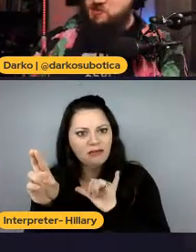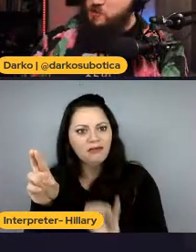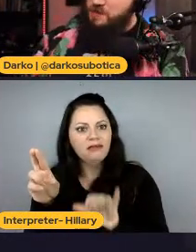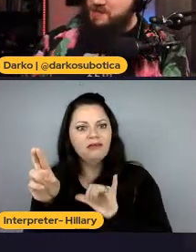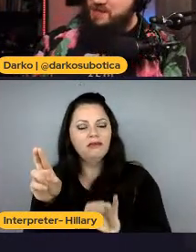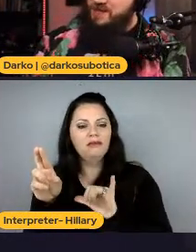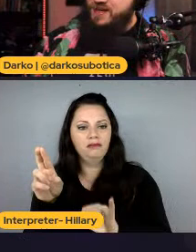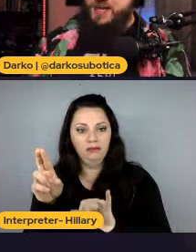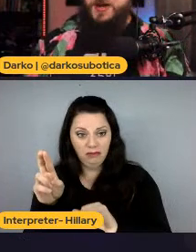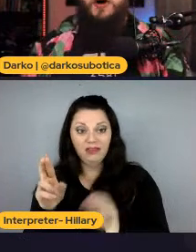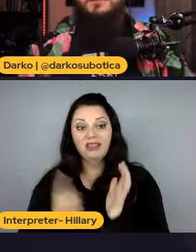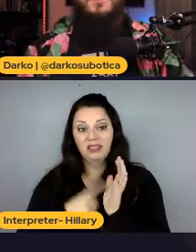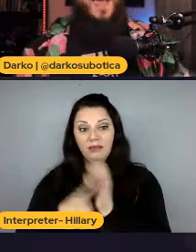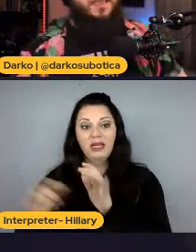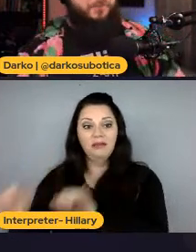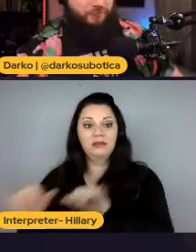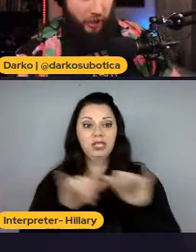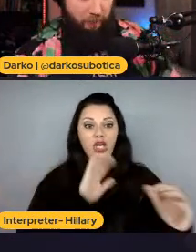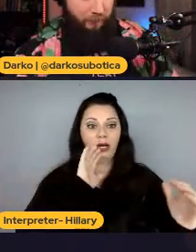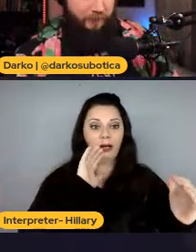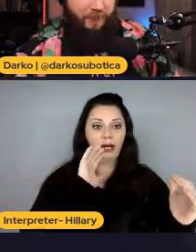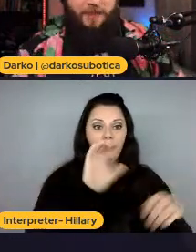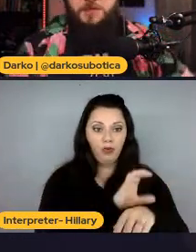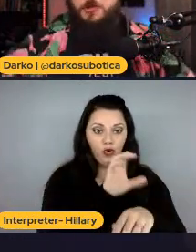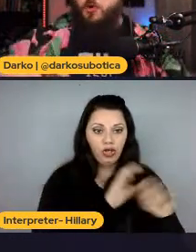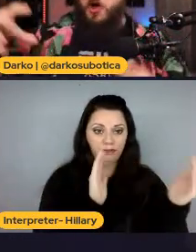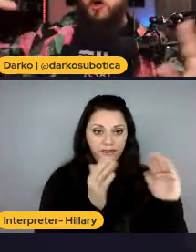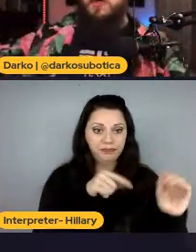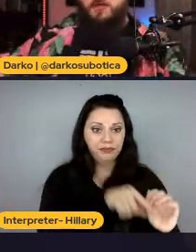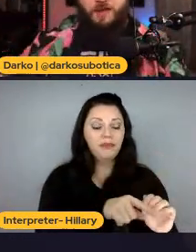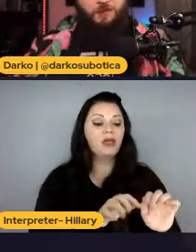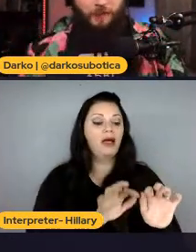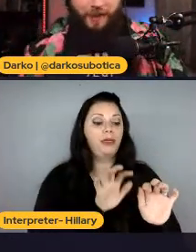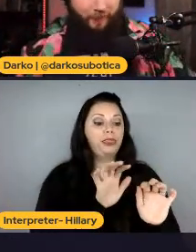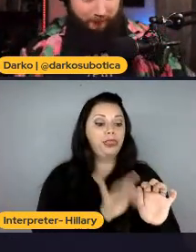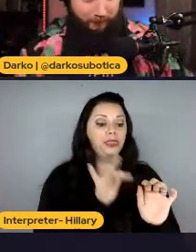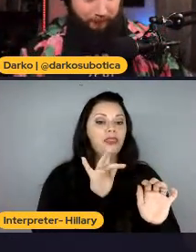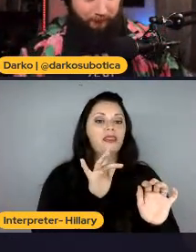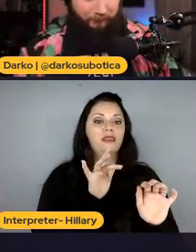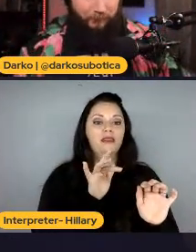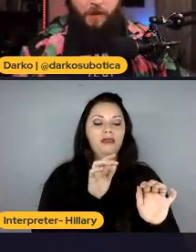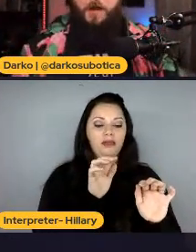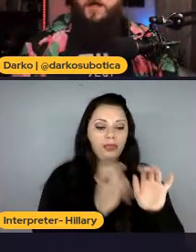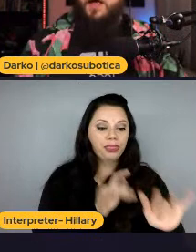it, keystroke, can cause massive problems, can destroy all the things we like.